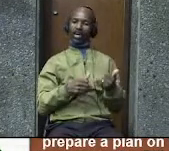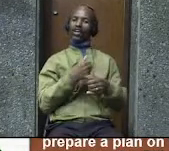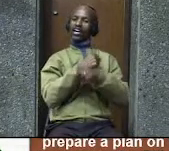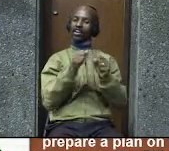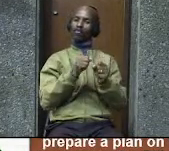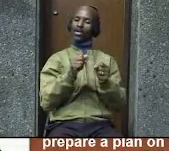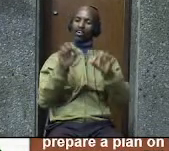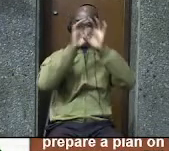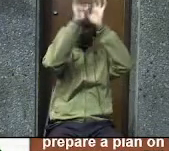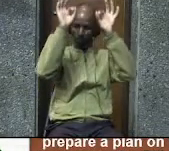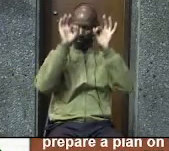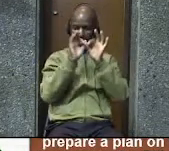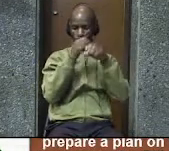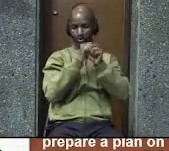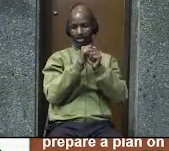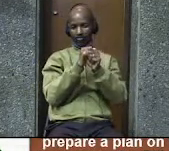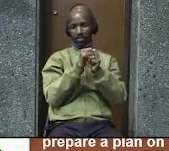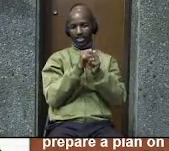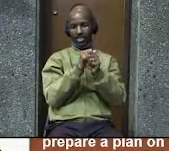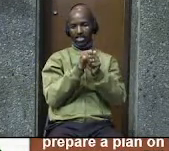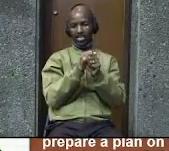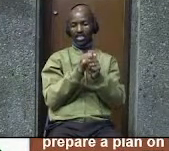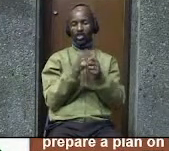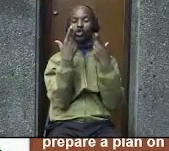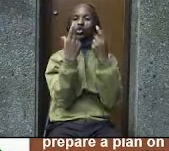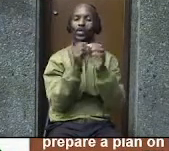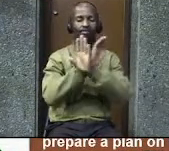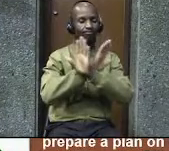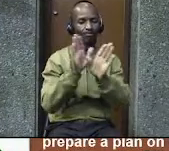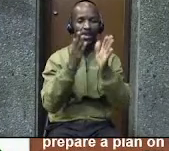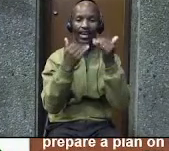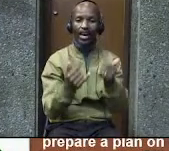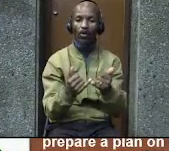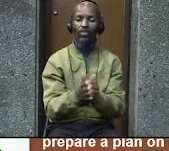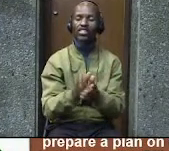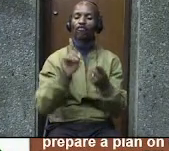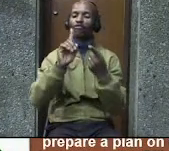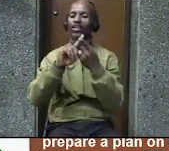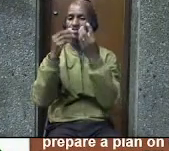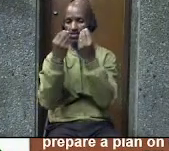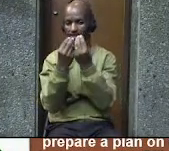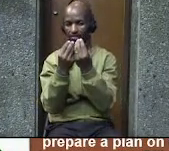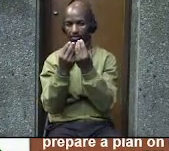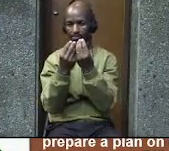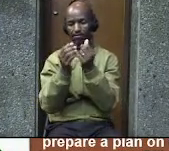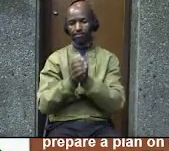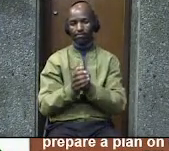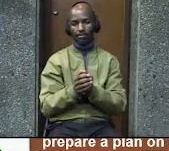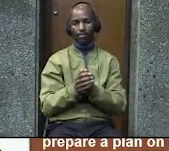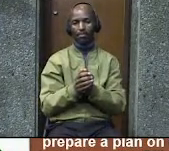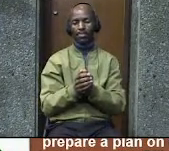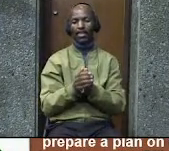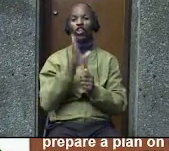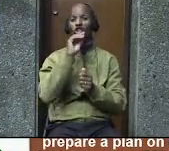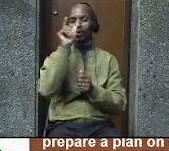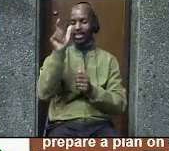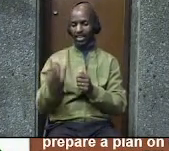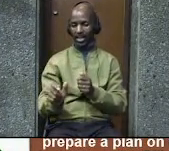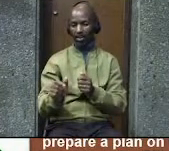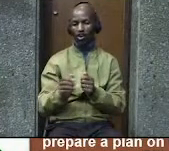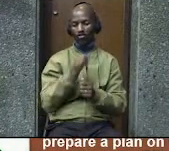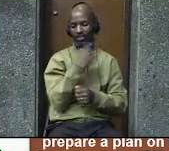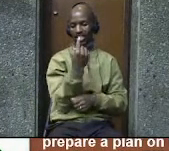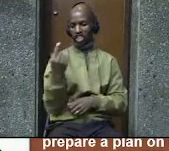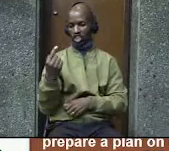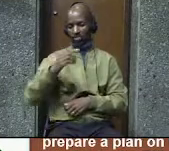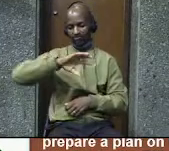been formally referred for consideration yet. So that's the first stage. Then the speaker of each